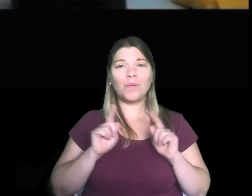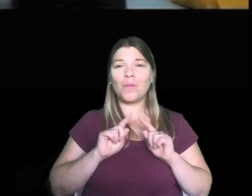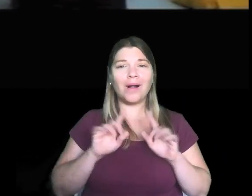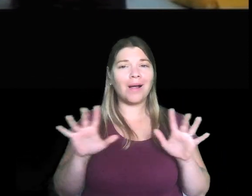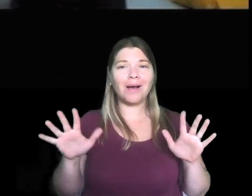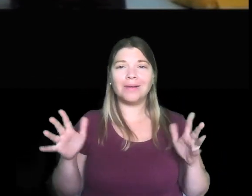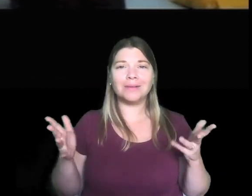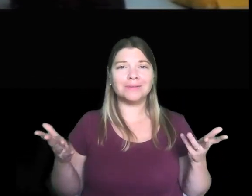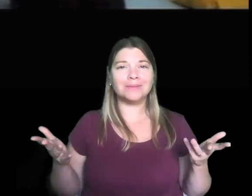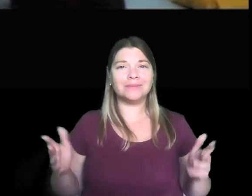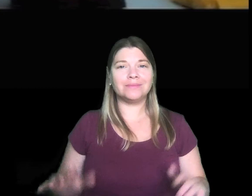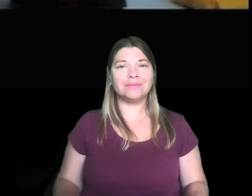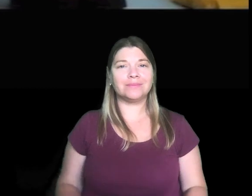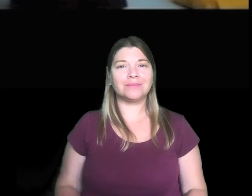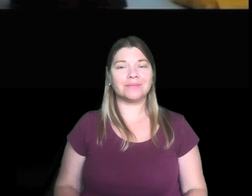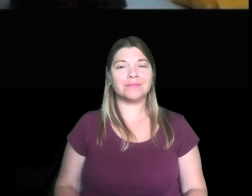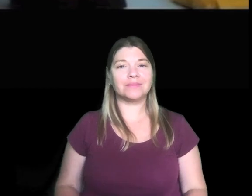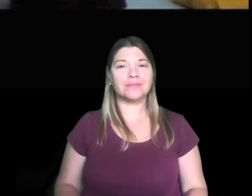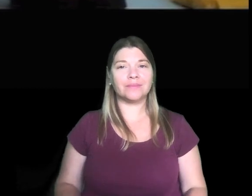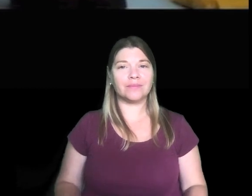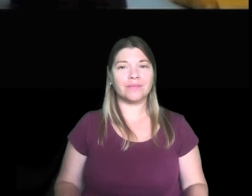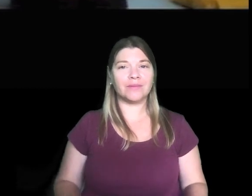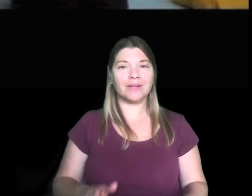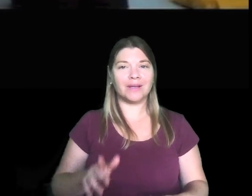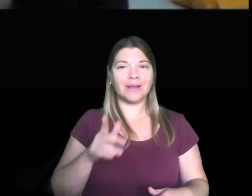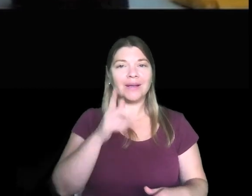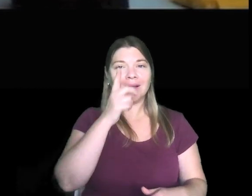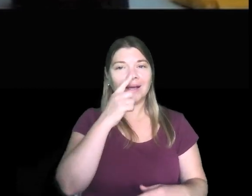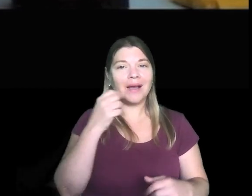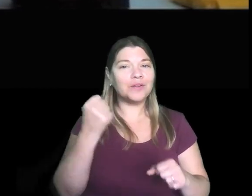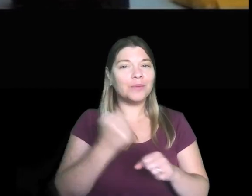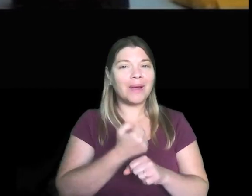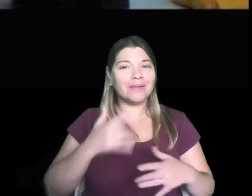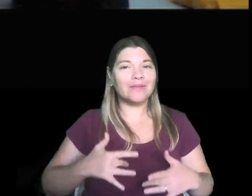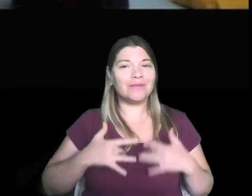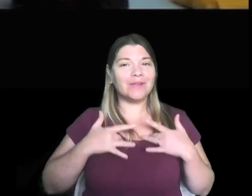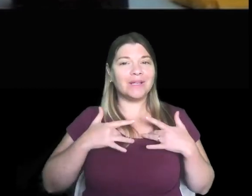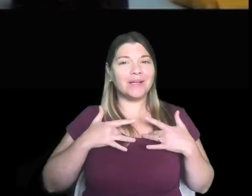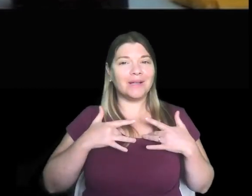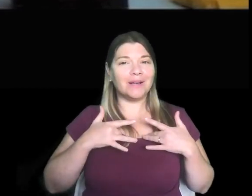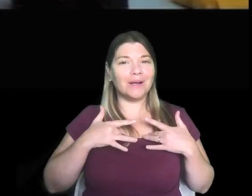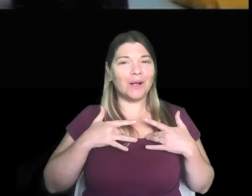How might you make this sensation stronger? Could you use your cushion?